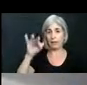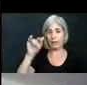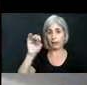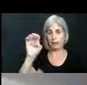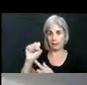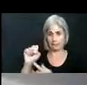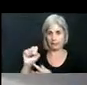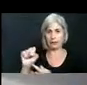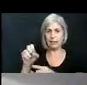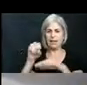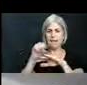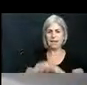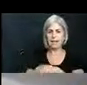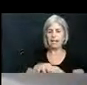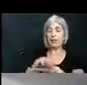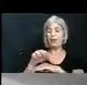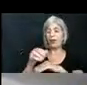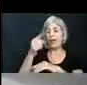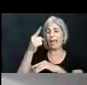affected over half a million people.